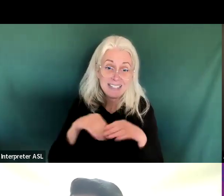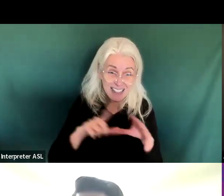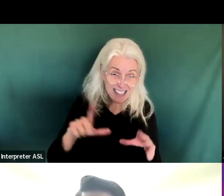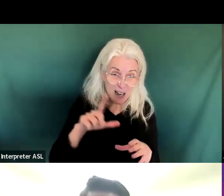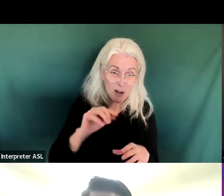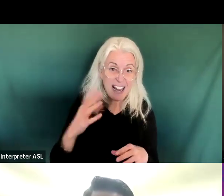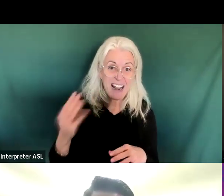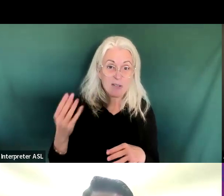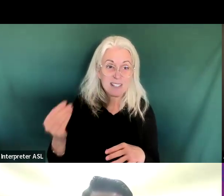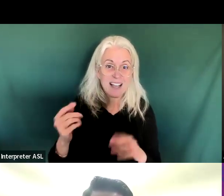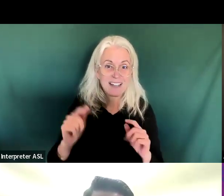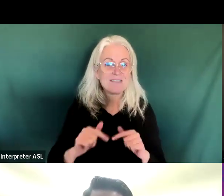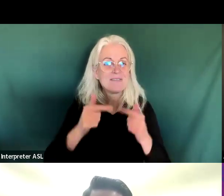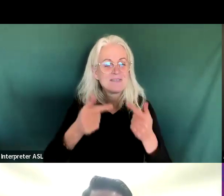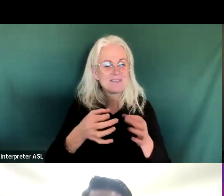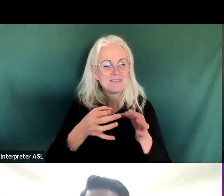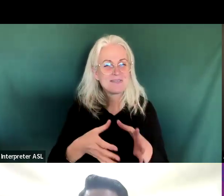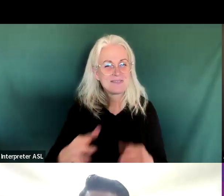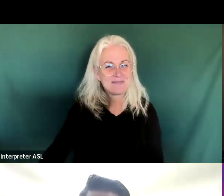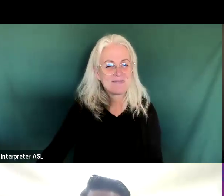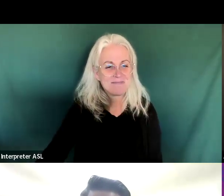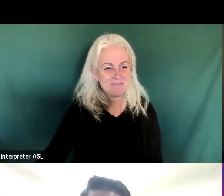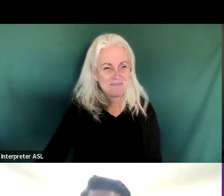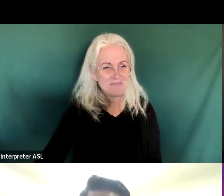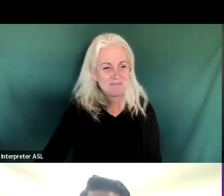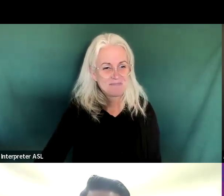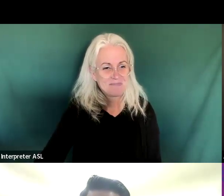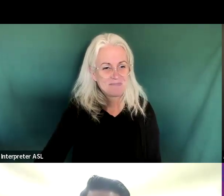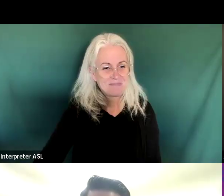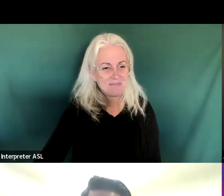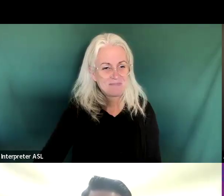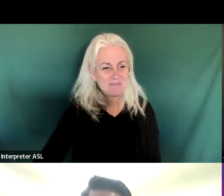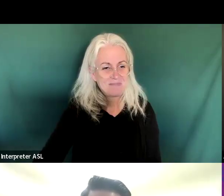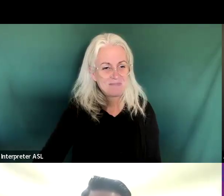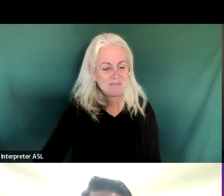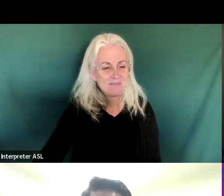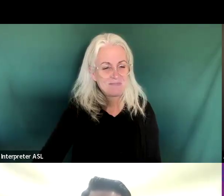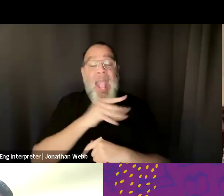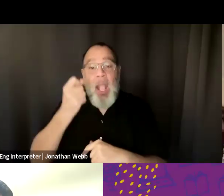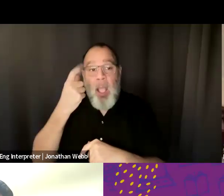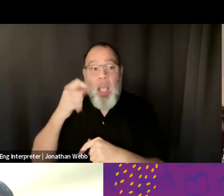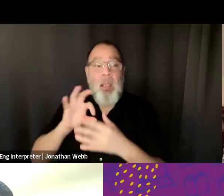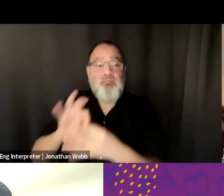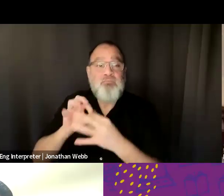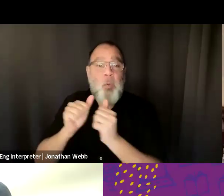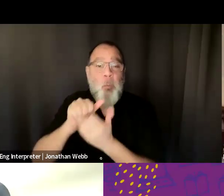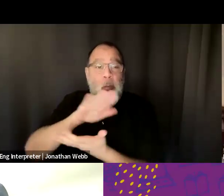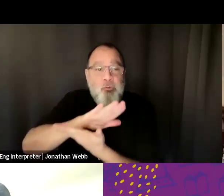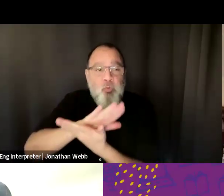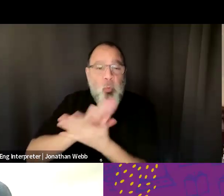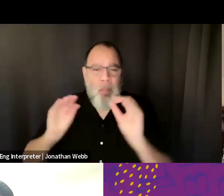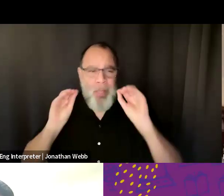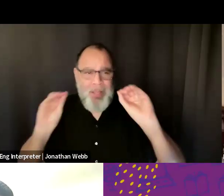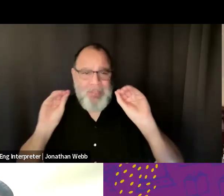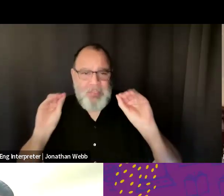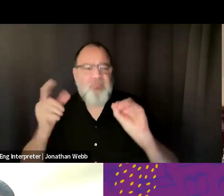but outside. And as far as instruction is concerned, we noticed in the library,